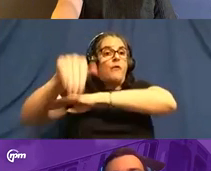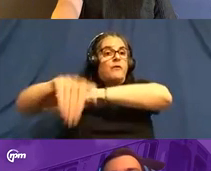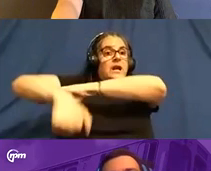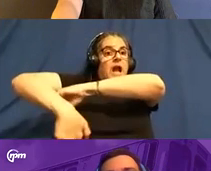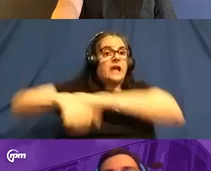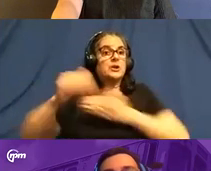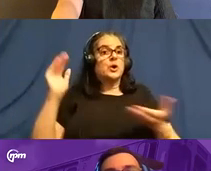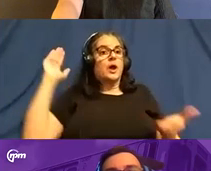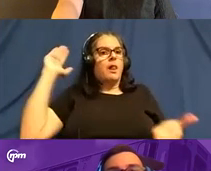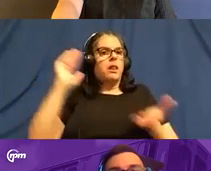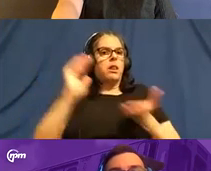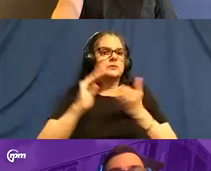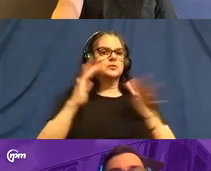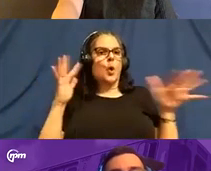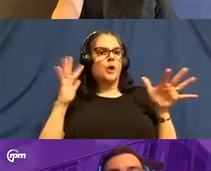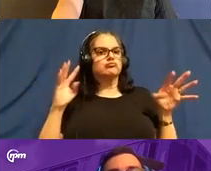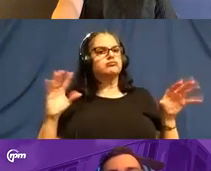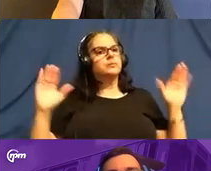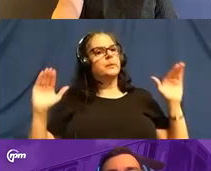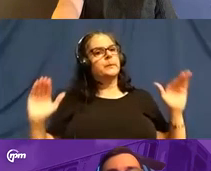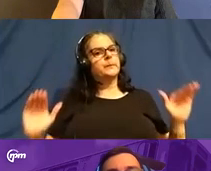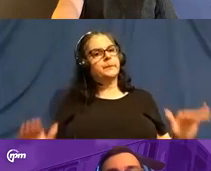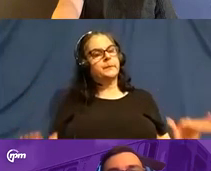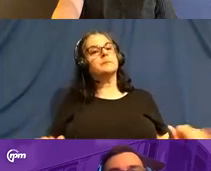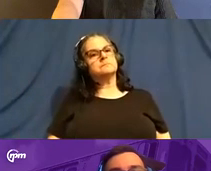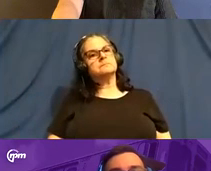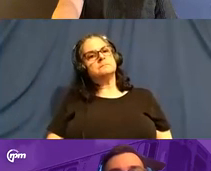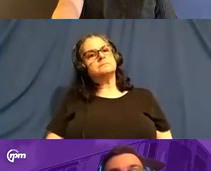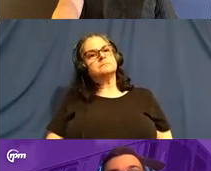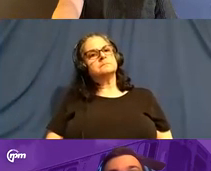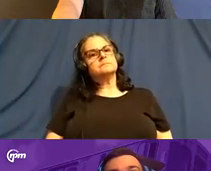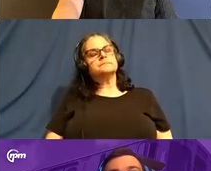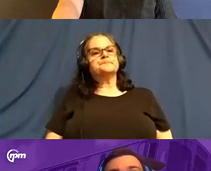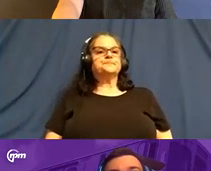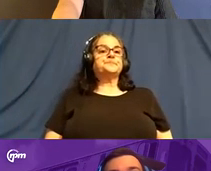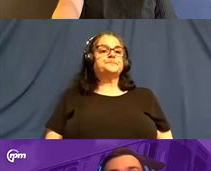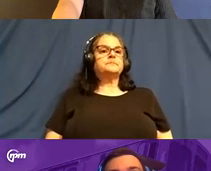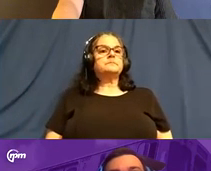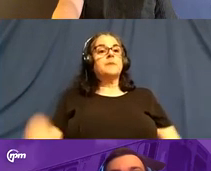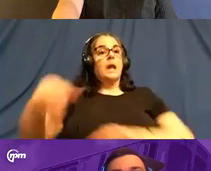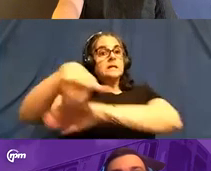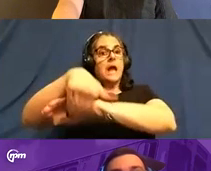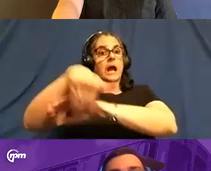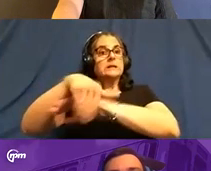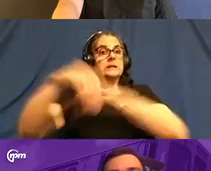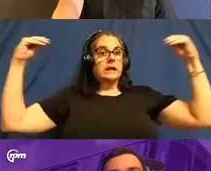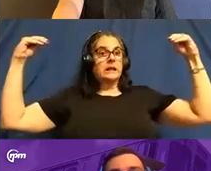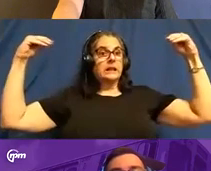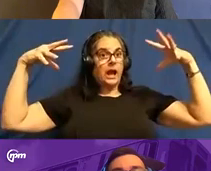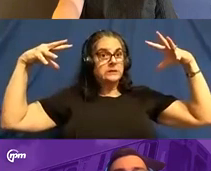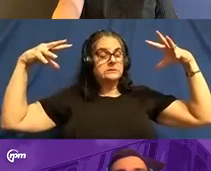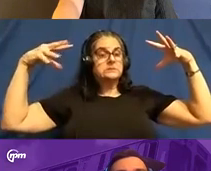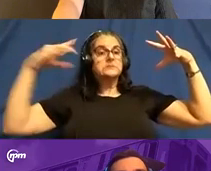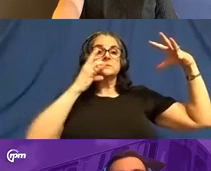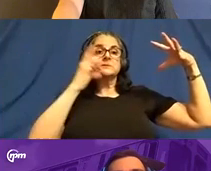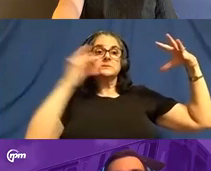to this longer period, we'll be able to reduce the overnight noise work that's happening. There will be nighttime lights when overnight work is required,